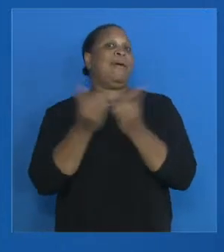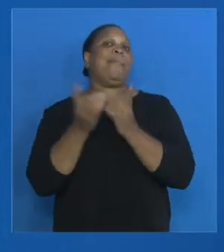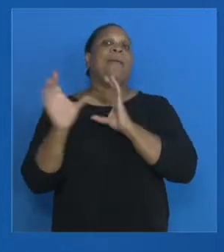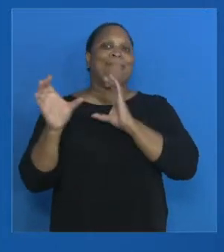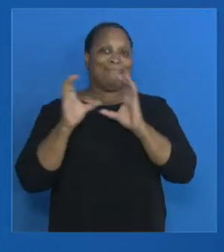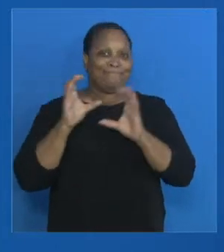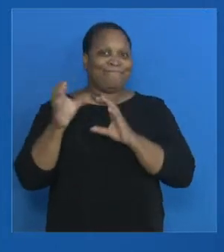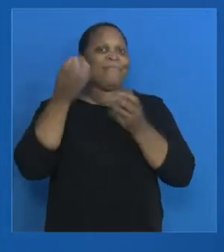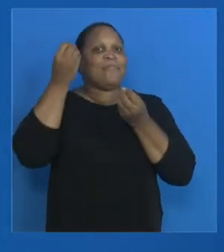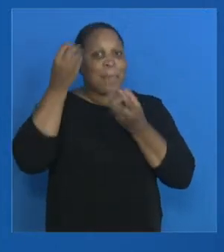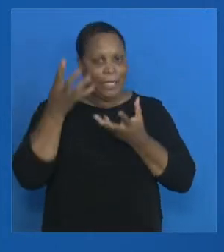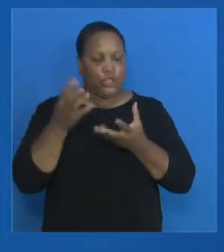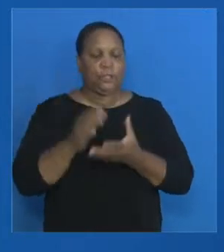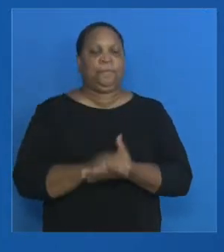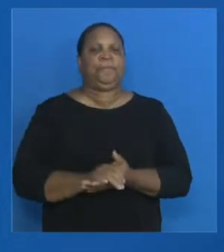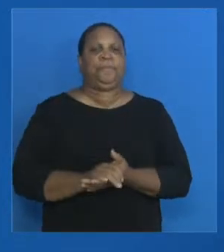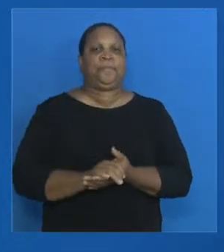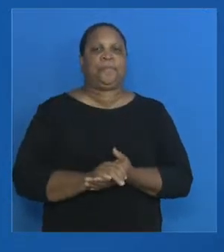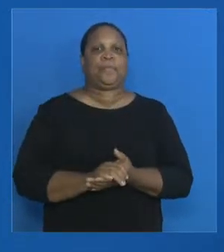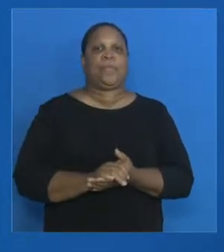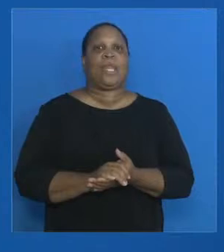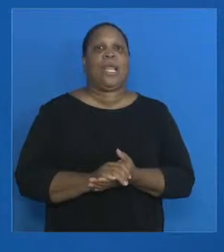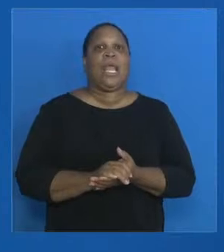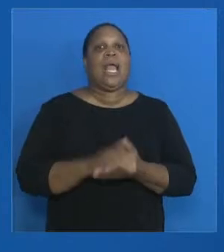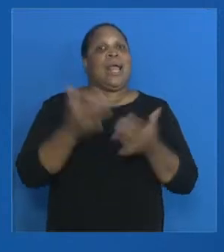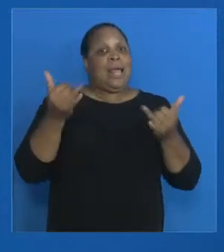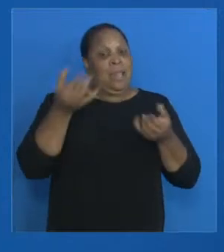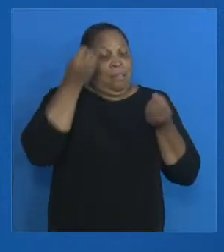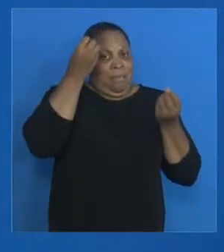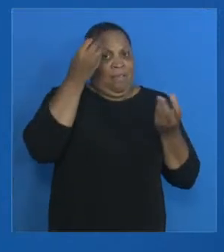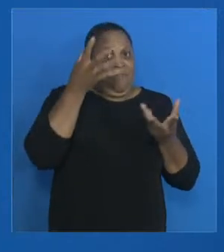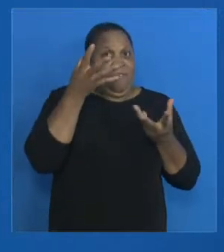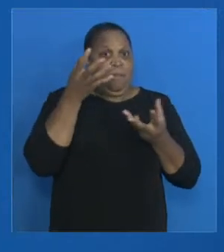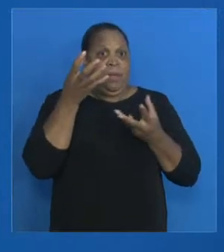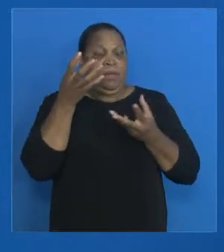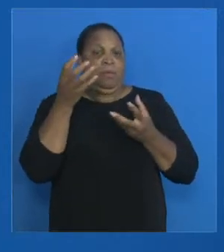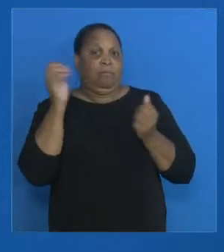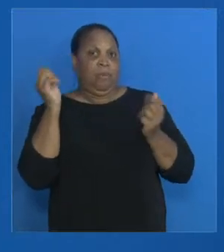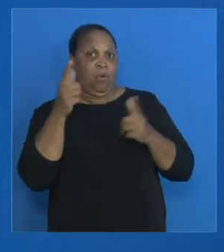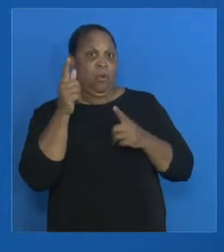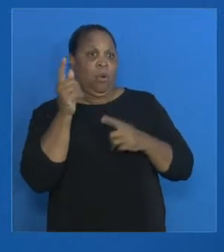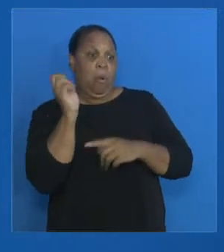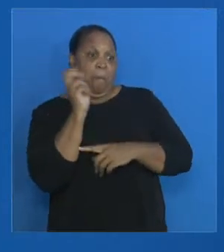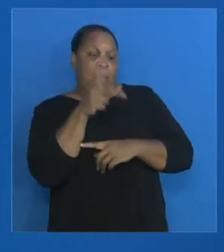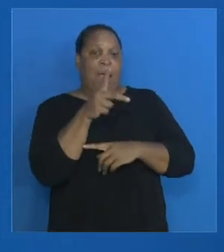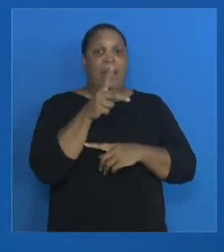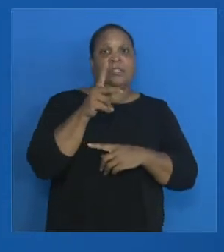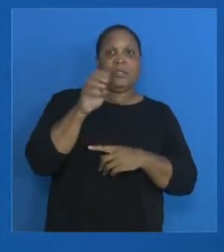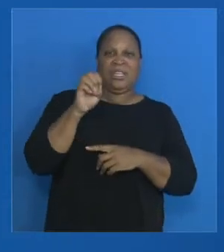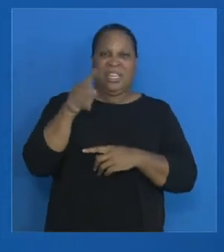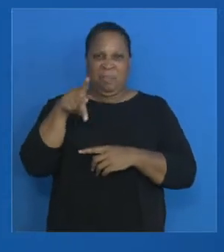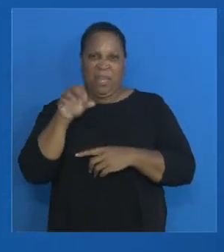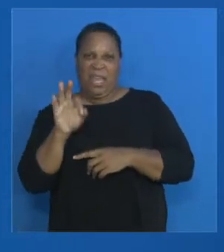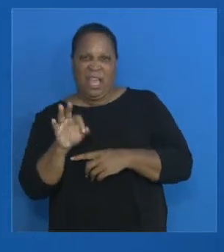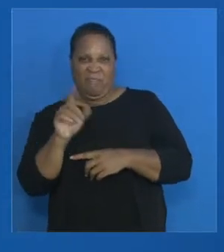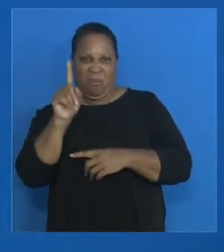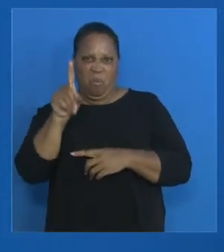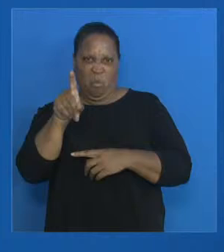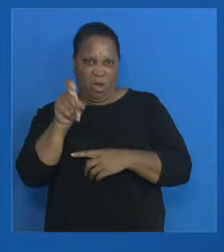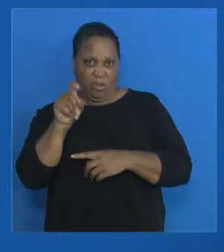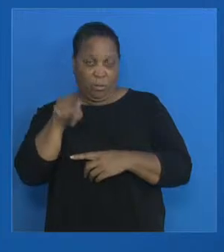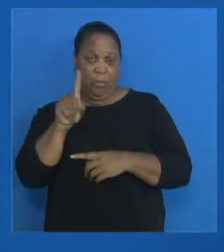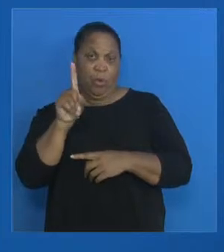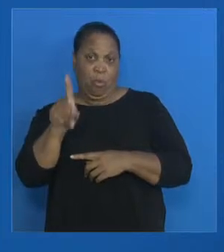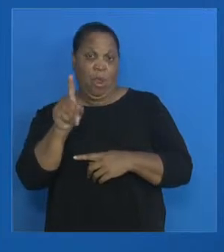Communications and Information. They're providing information back to the EBF 100.1 for the regular